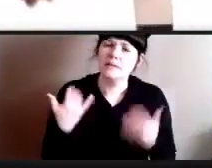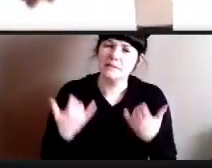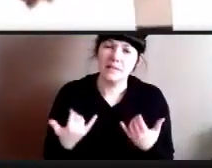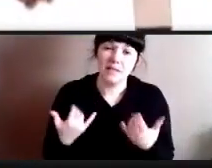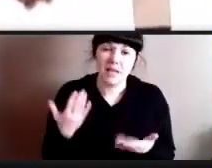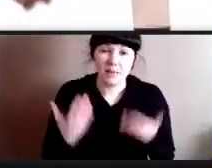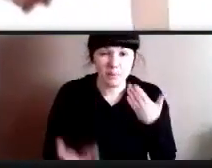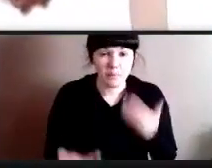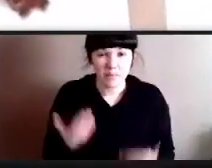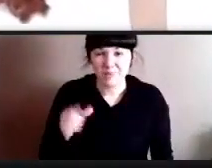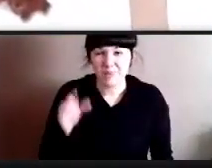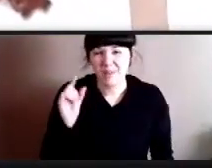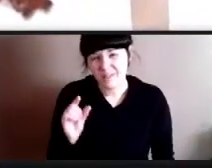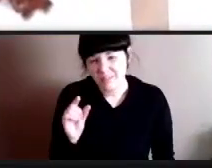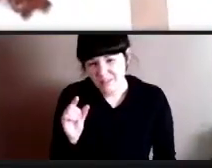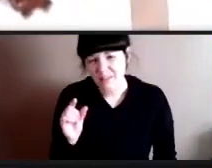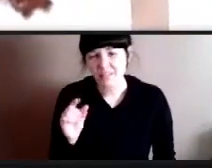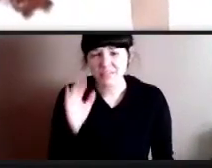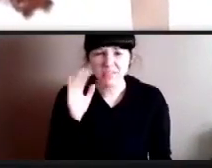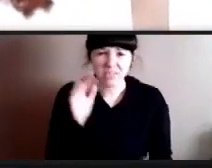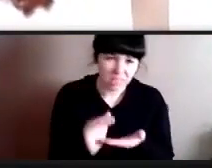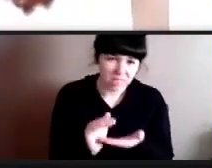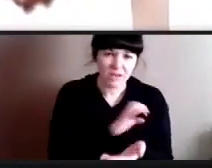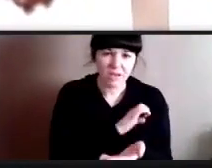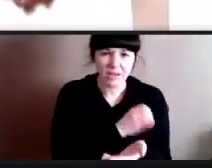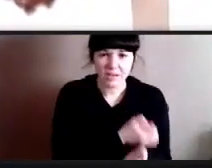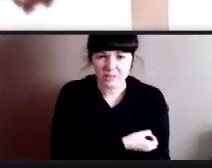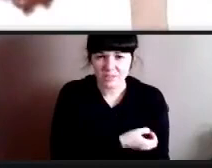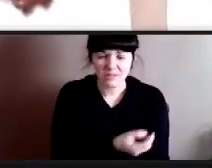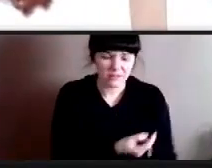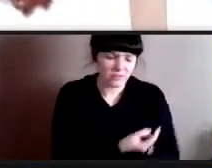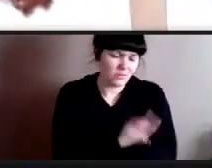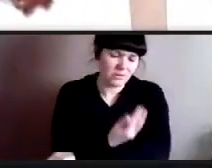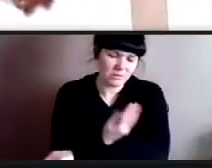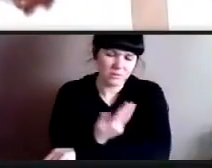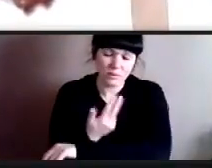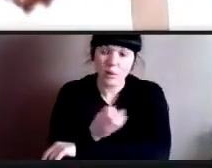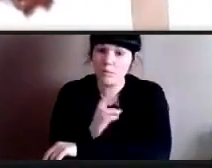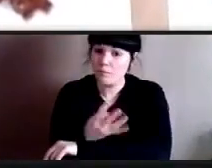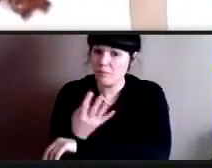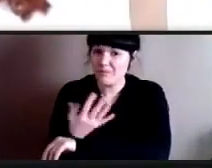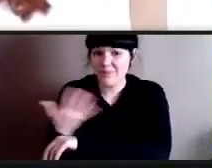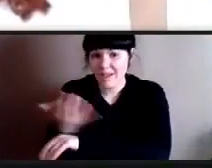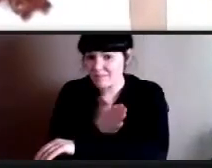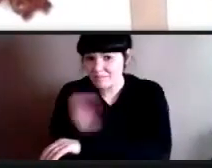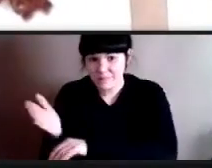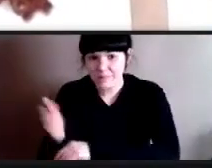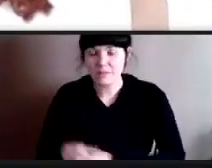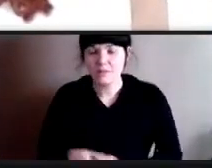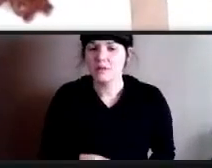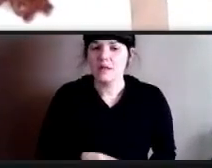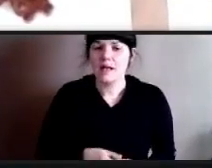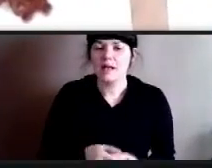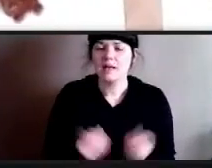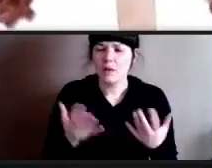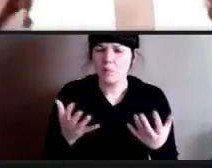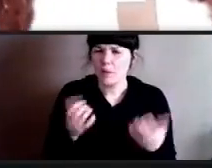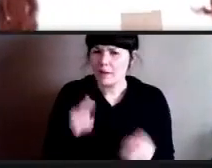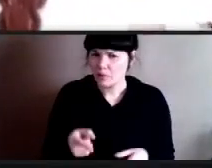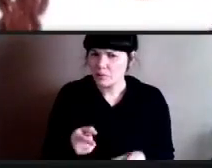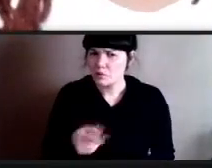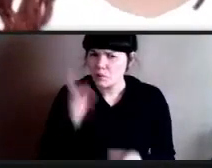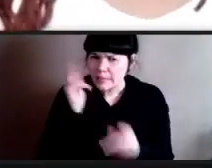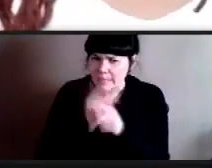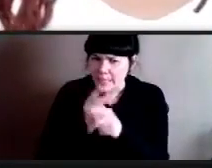less energized? I think I'm a 1 or 2 or 3 or 4 or 5. And then keep that in mind so that